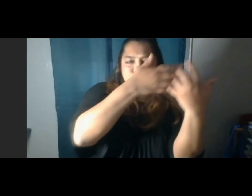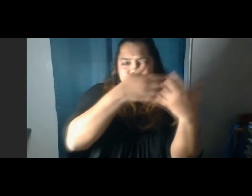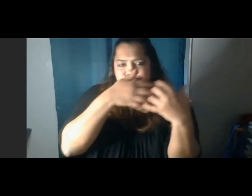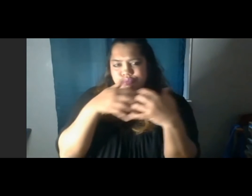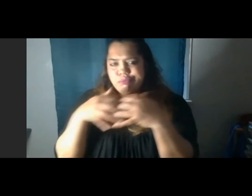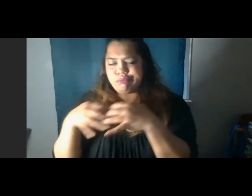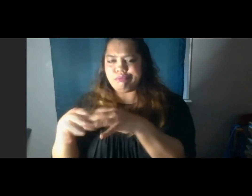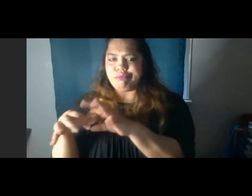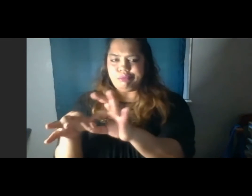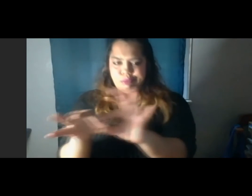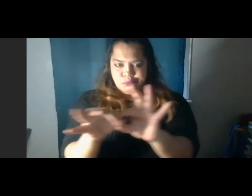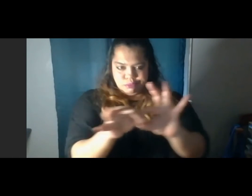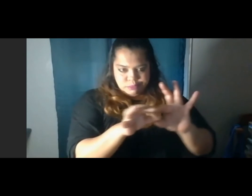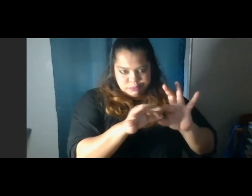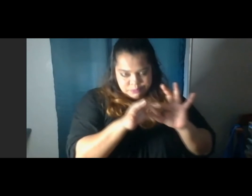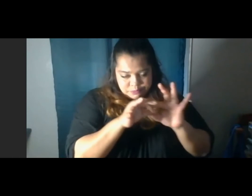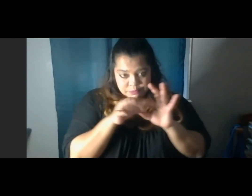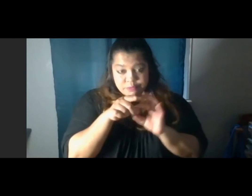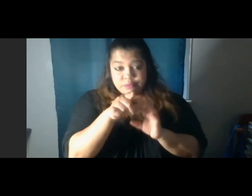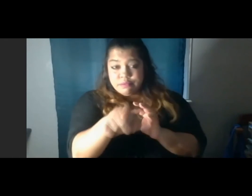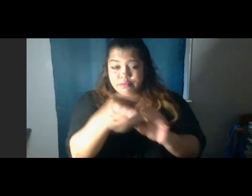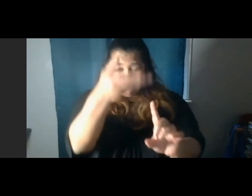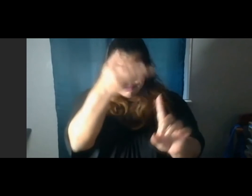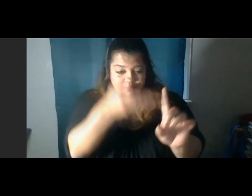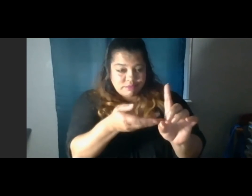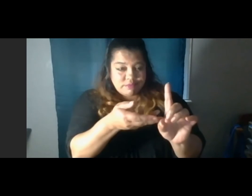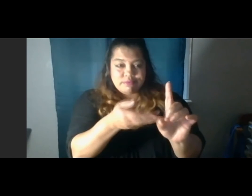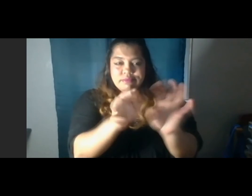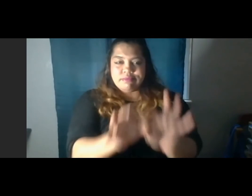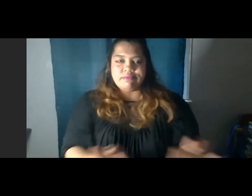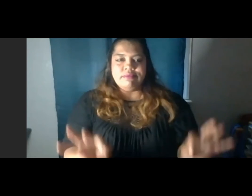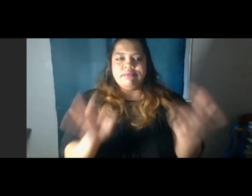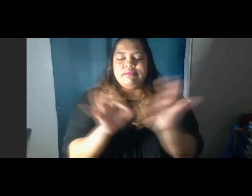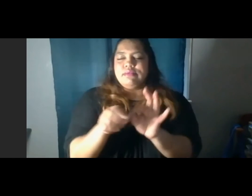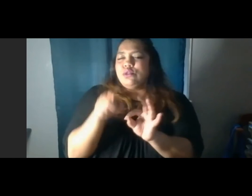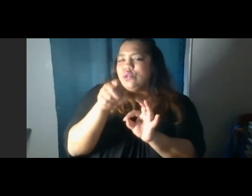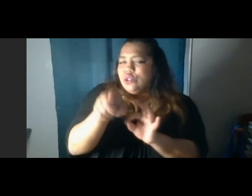You are enough. You do